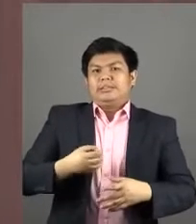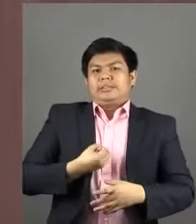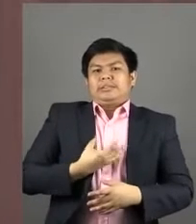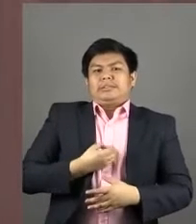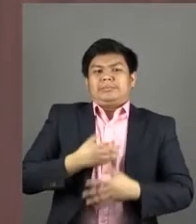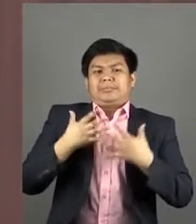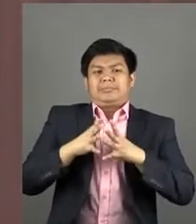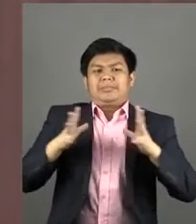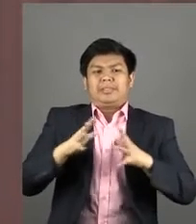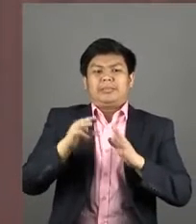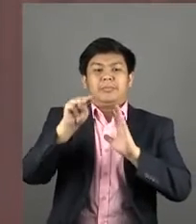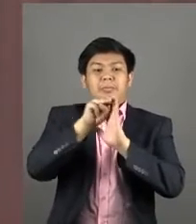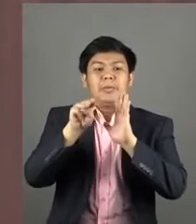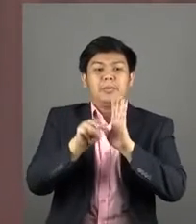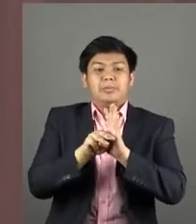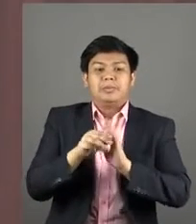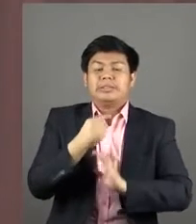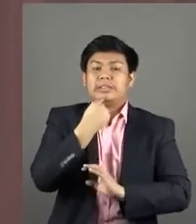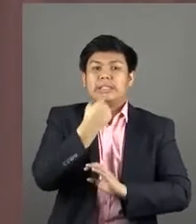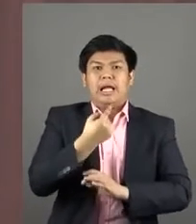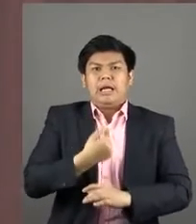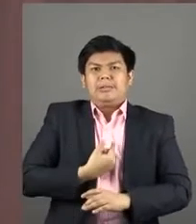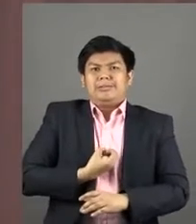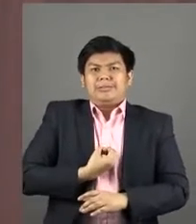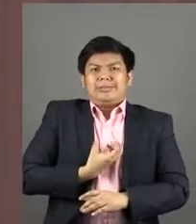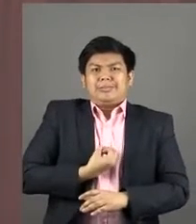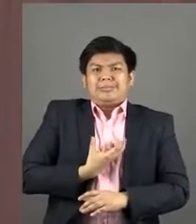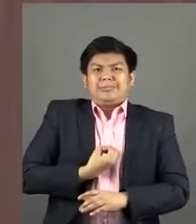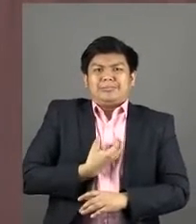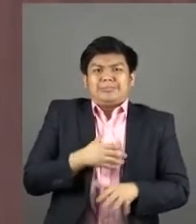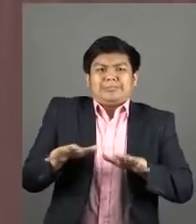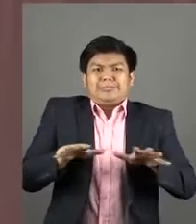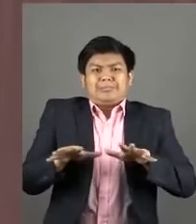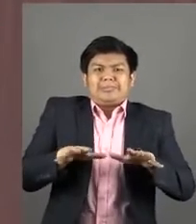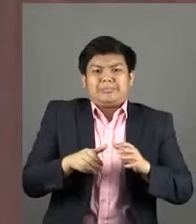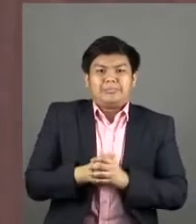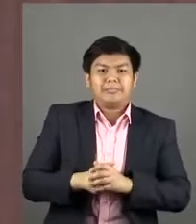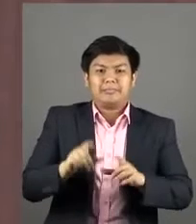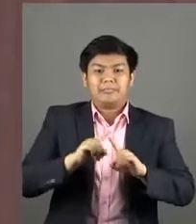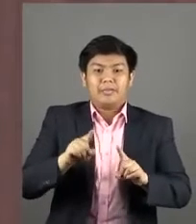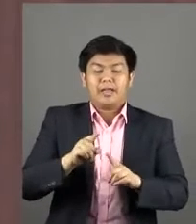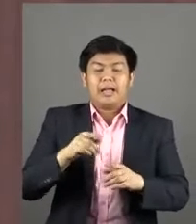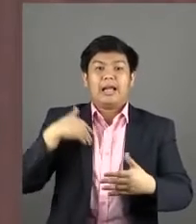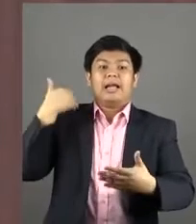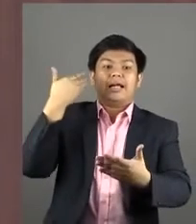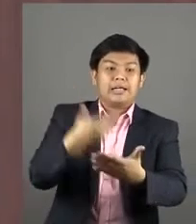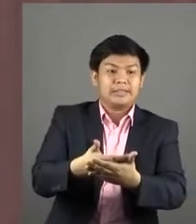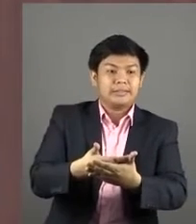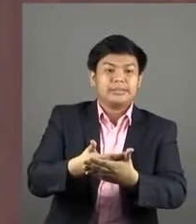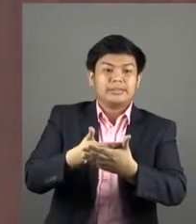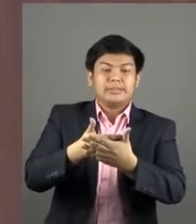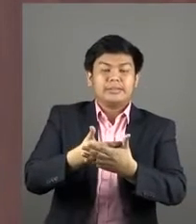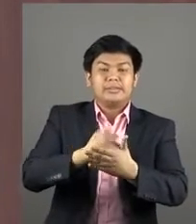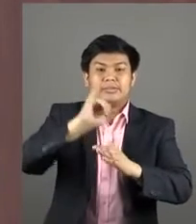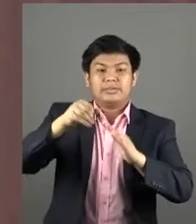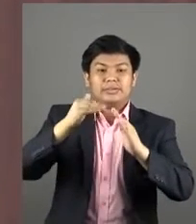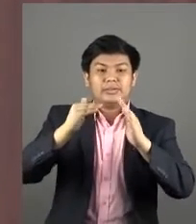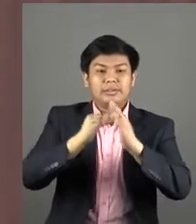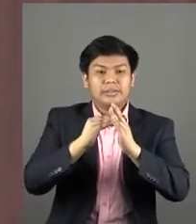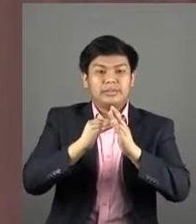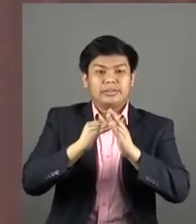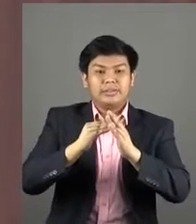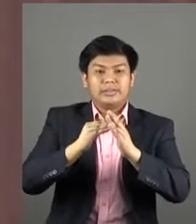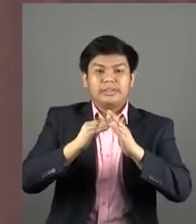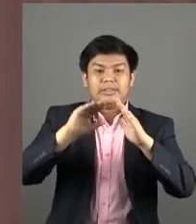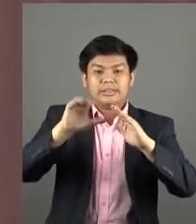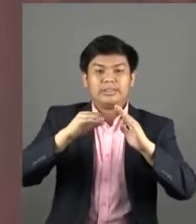the sight that Moses said, 'I tremble with fear.' But you have come to Mount Zion and to the